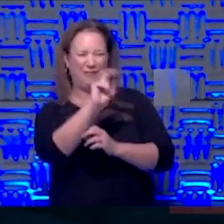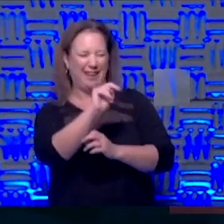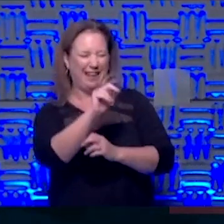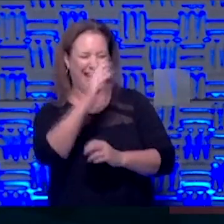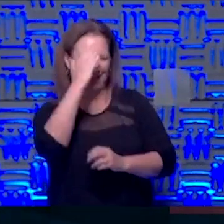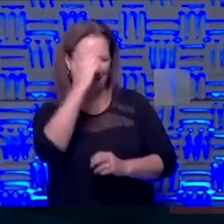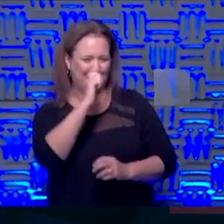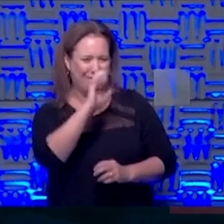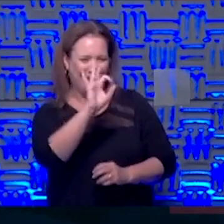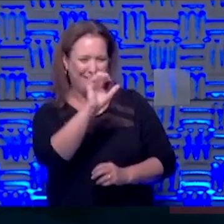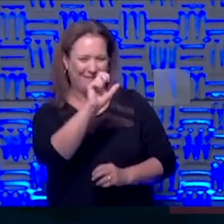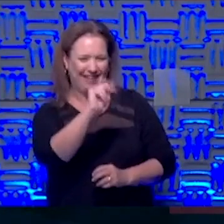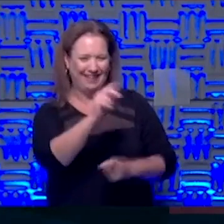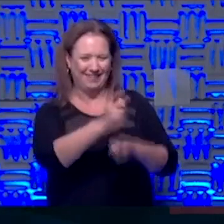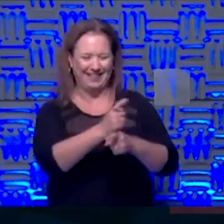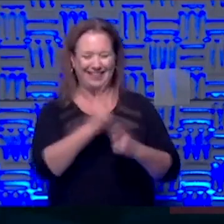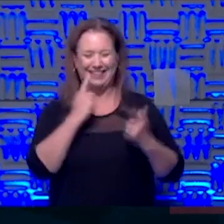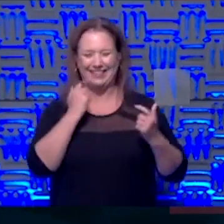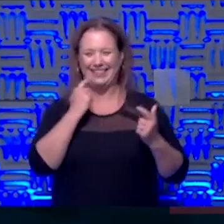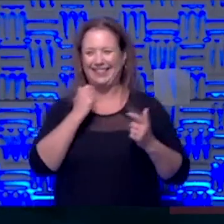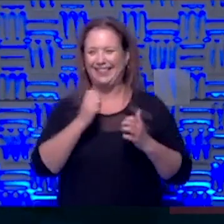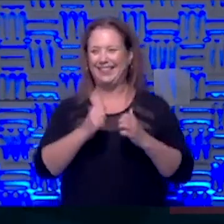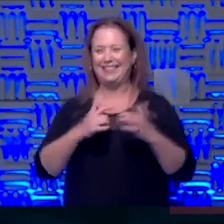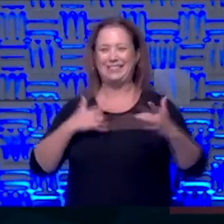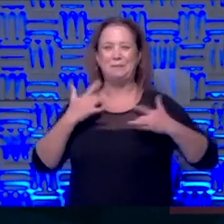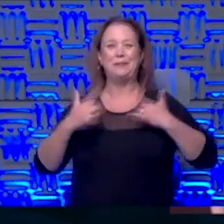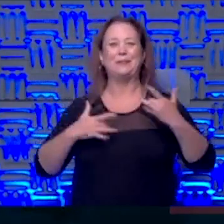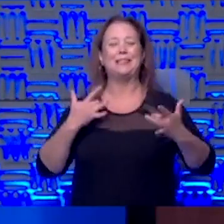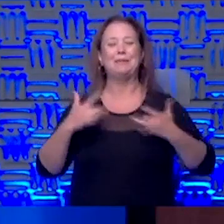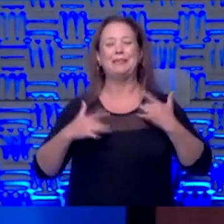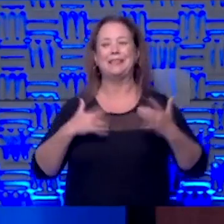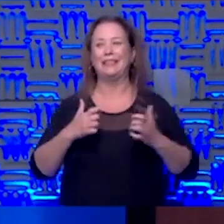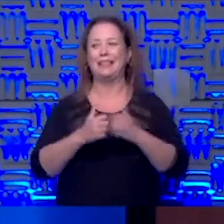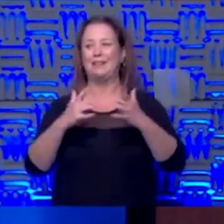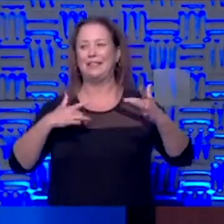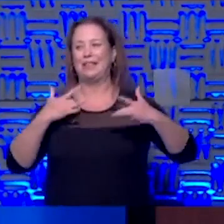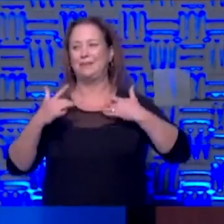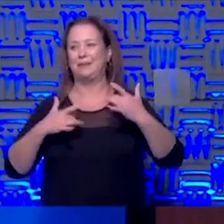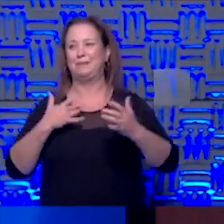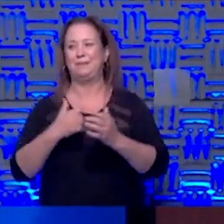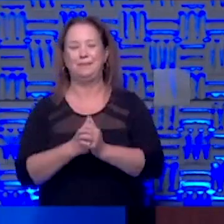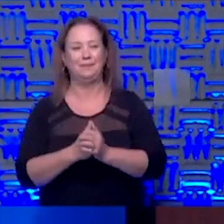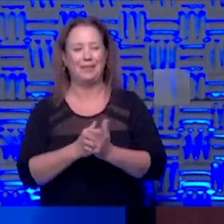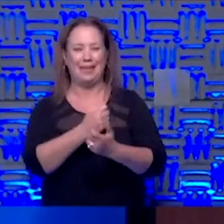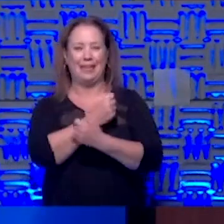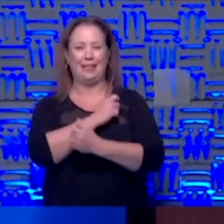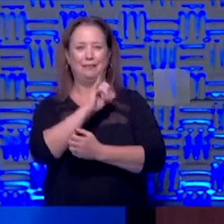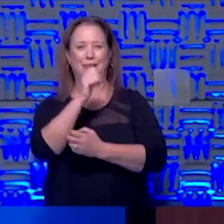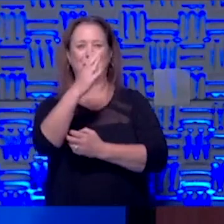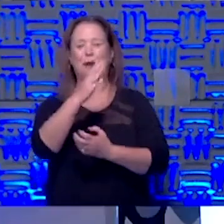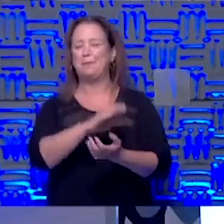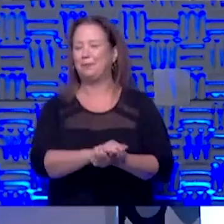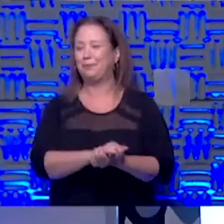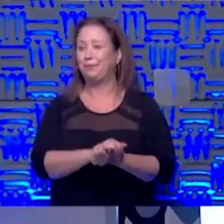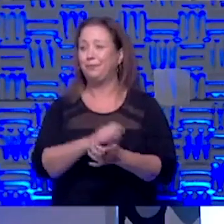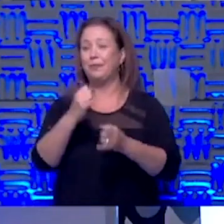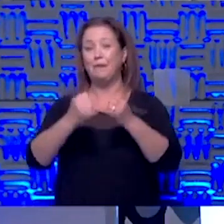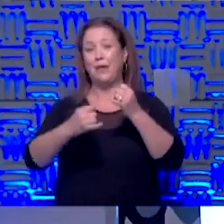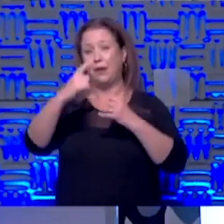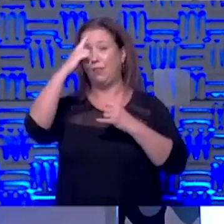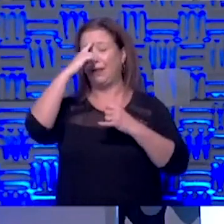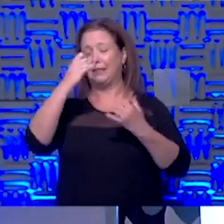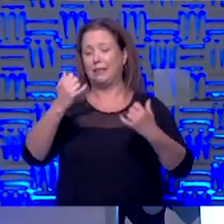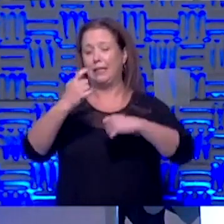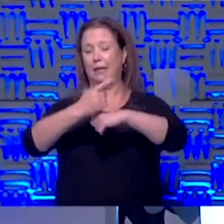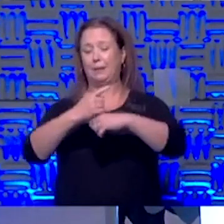Right. brother. Wow. Well done. That's a lot of excitement. That is a lot of excitement. That's Final why he thoughts? loves doing what he's doing. It is. That's why he's great at it. Final thoughts today?